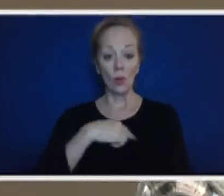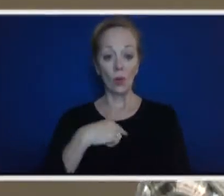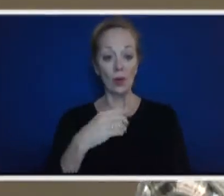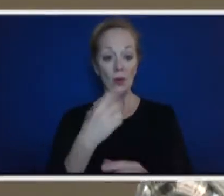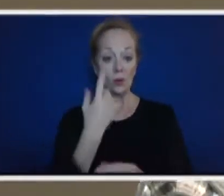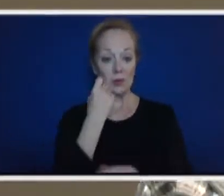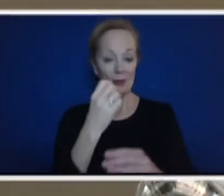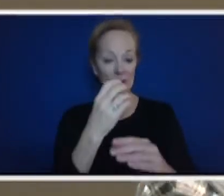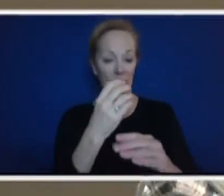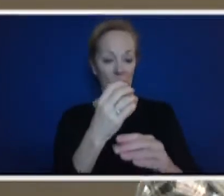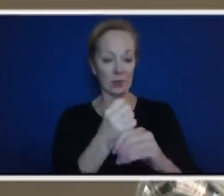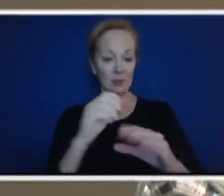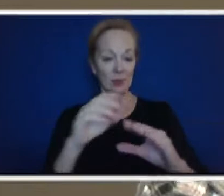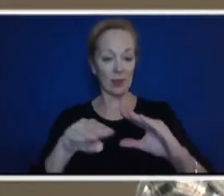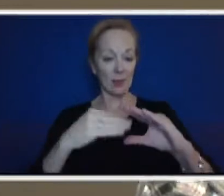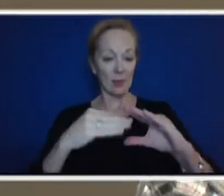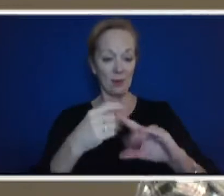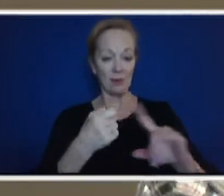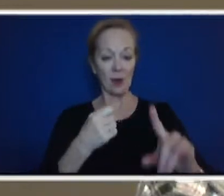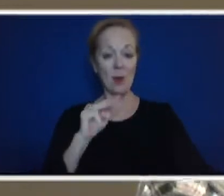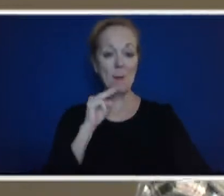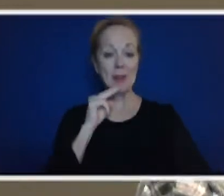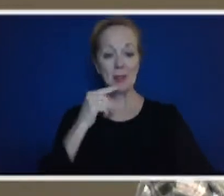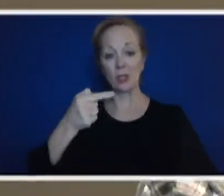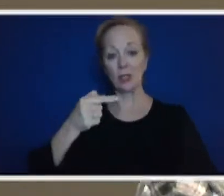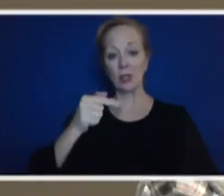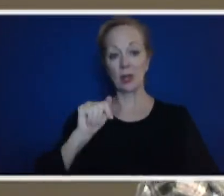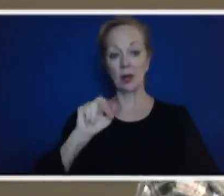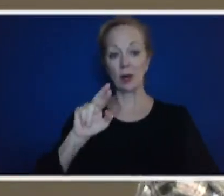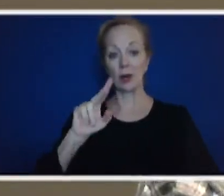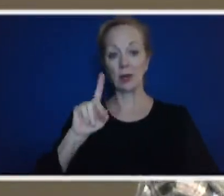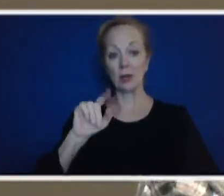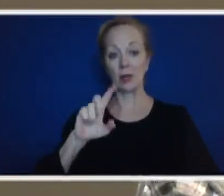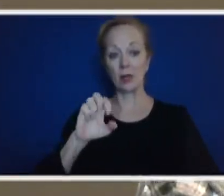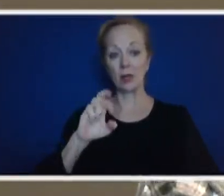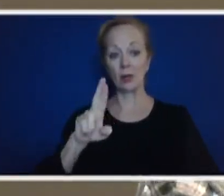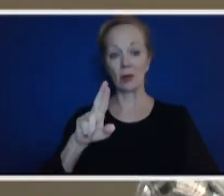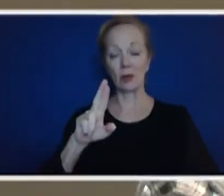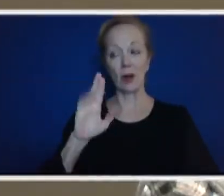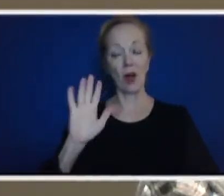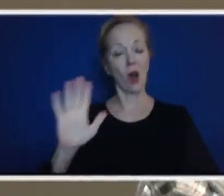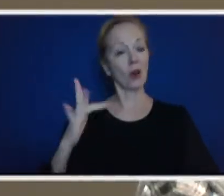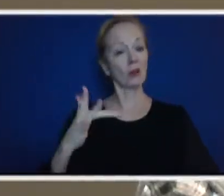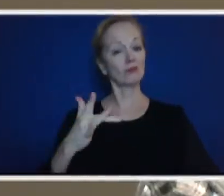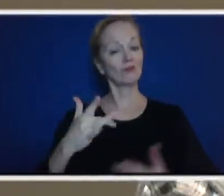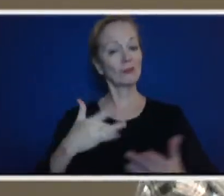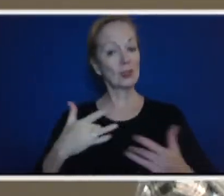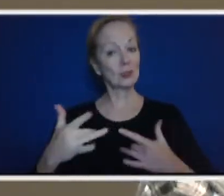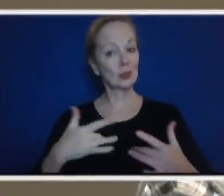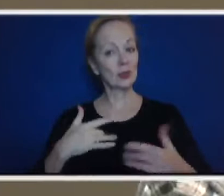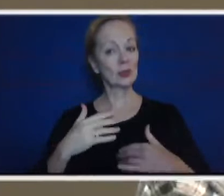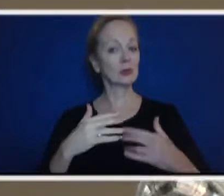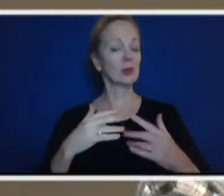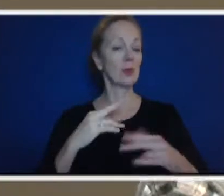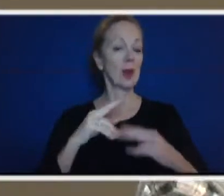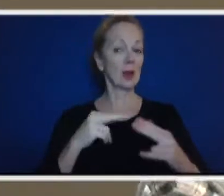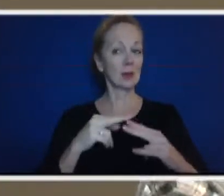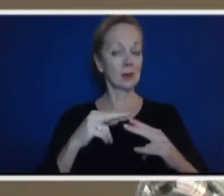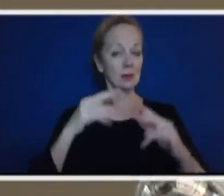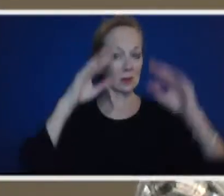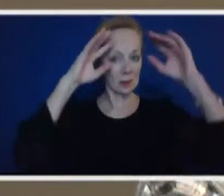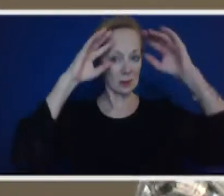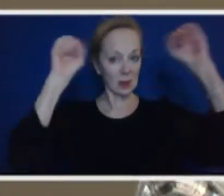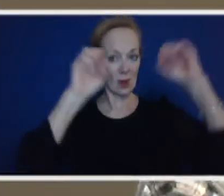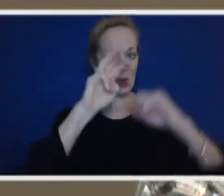email from Ms. Gardner about expressing some concern that Mr. Winston had